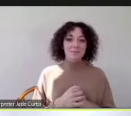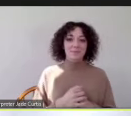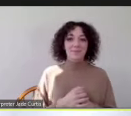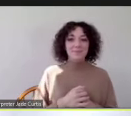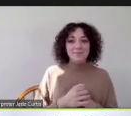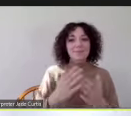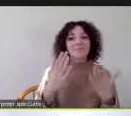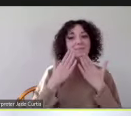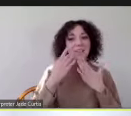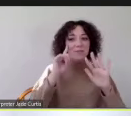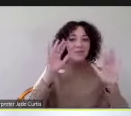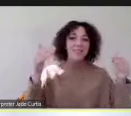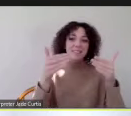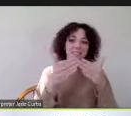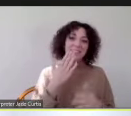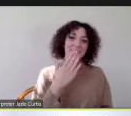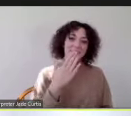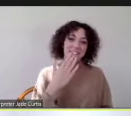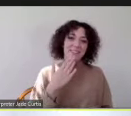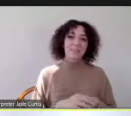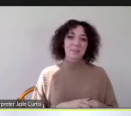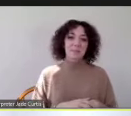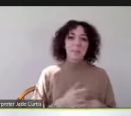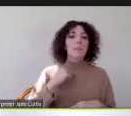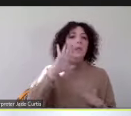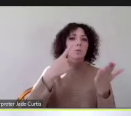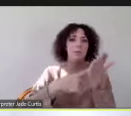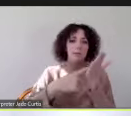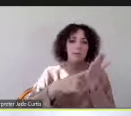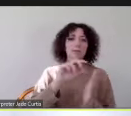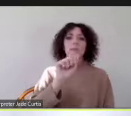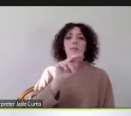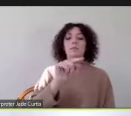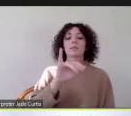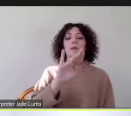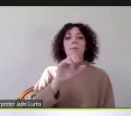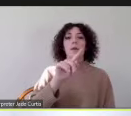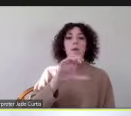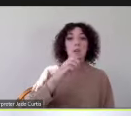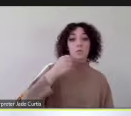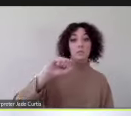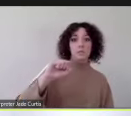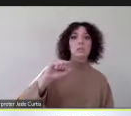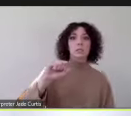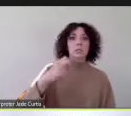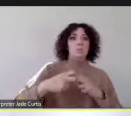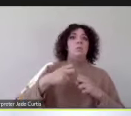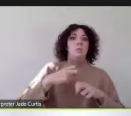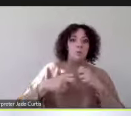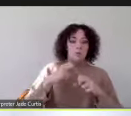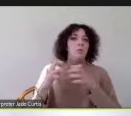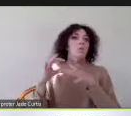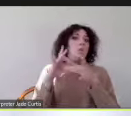Thank you for the introduction. I'm going to talk about antibiotic resistance crisis and its